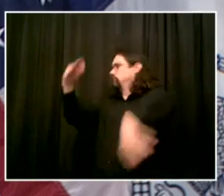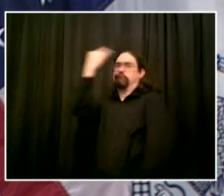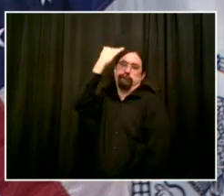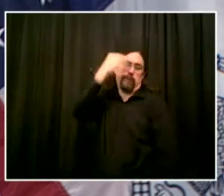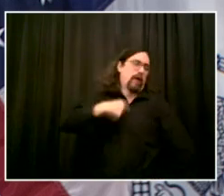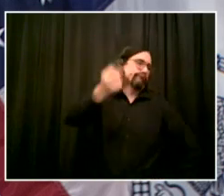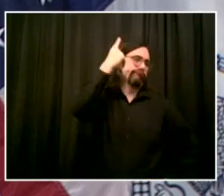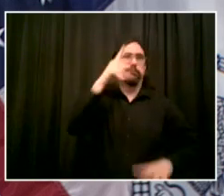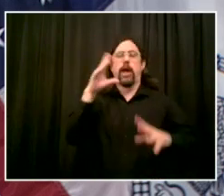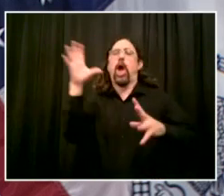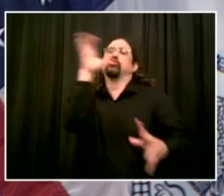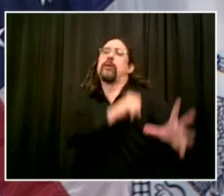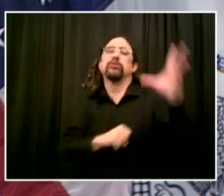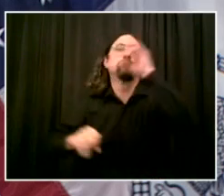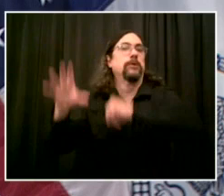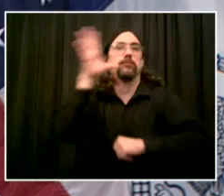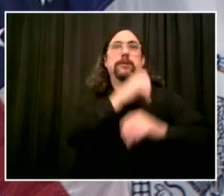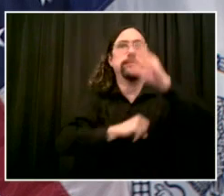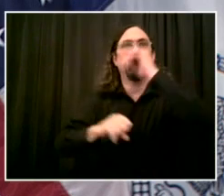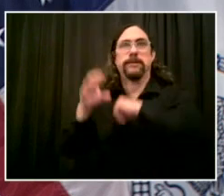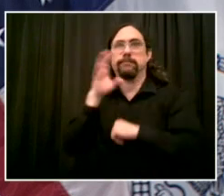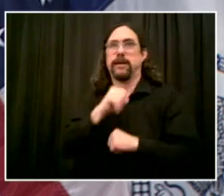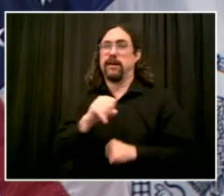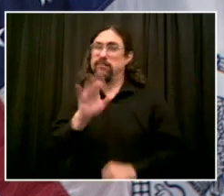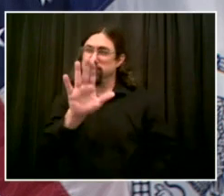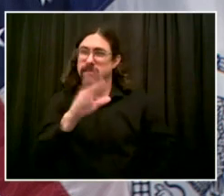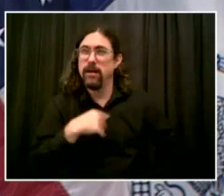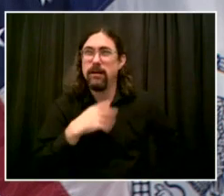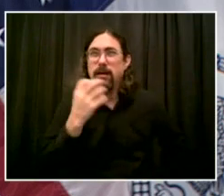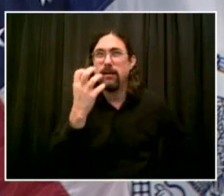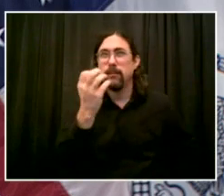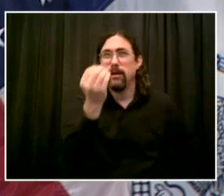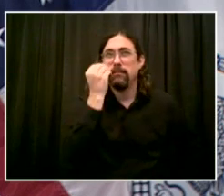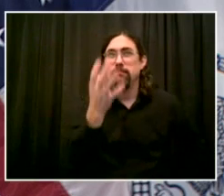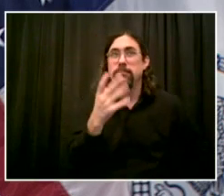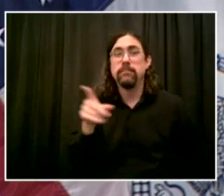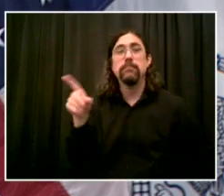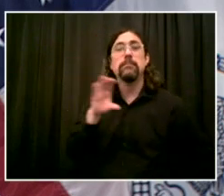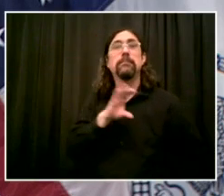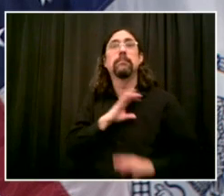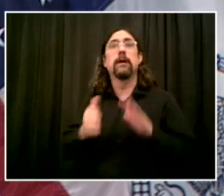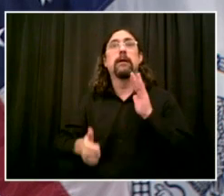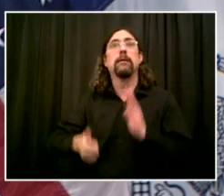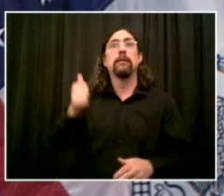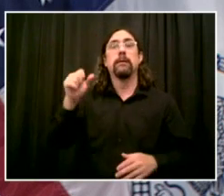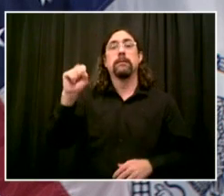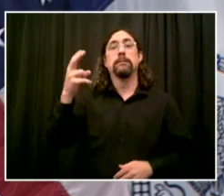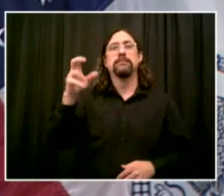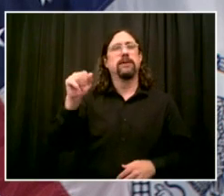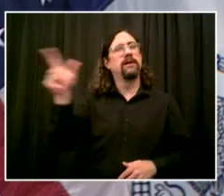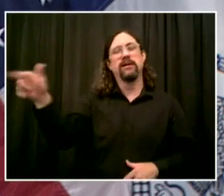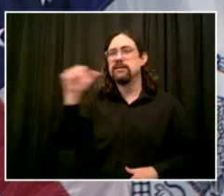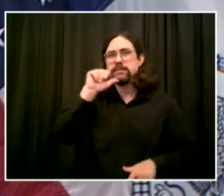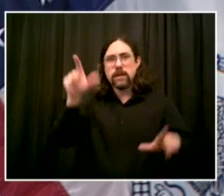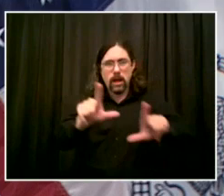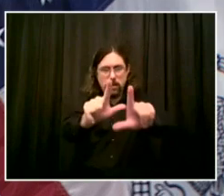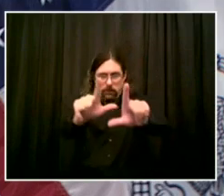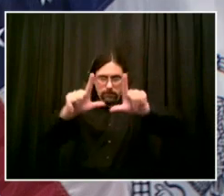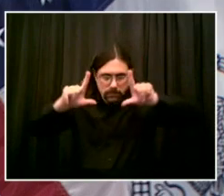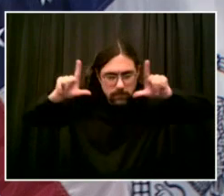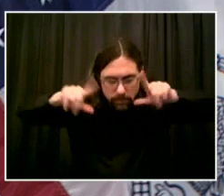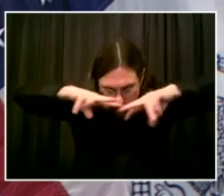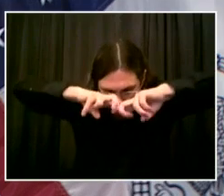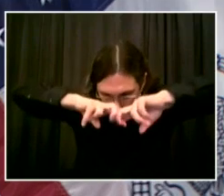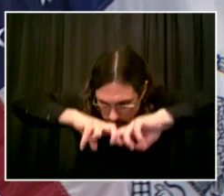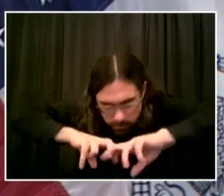And that decision around the anti-crime unit was not just based on current events. It's something the